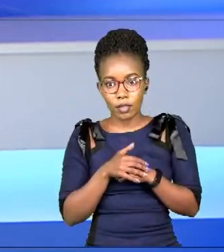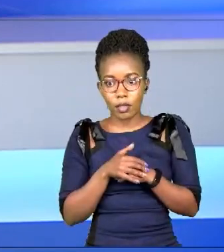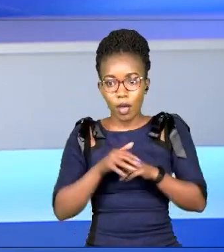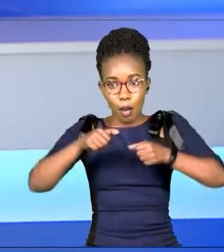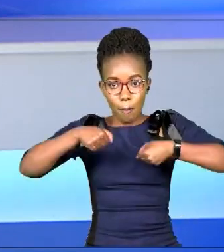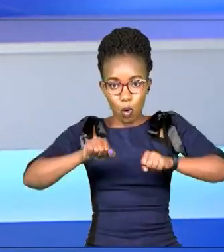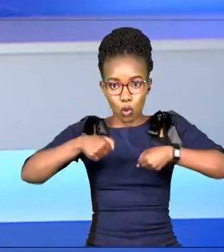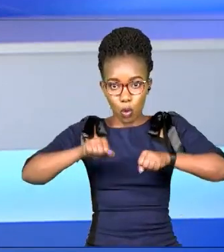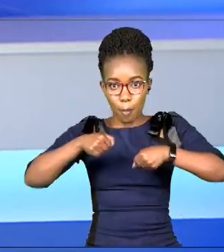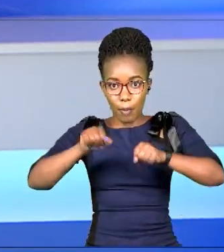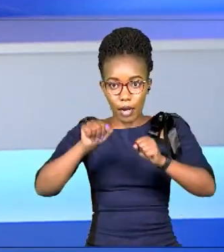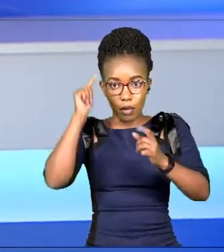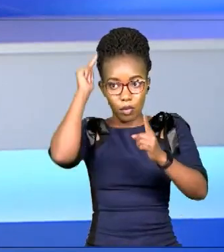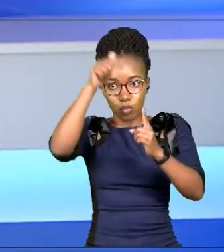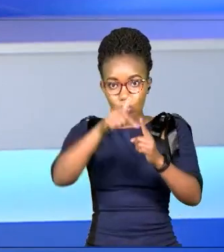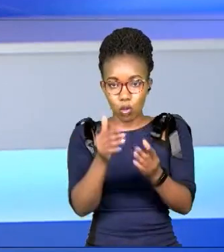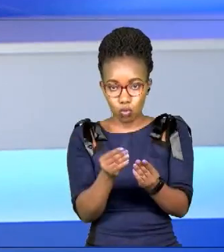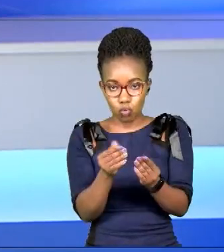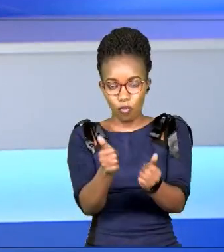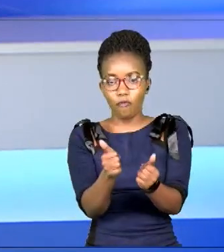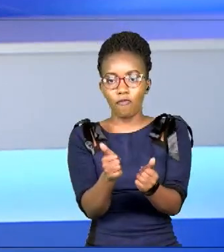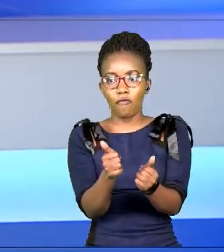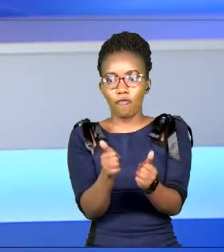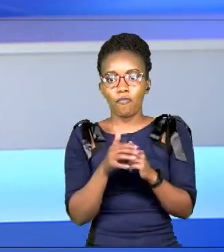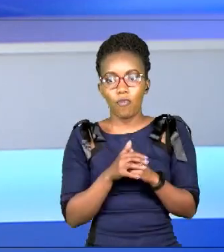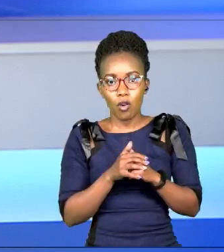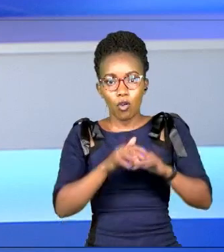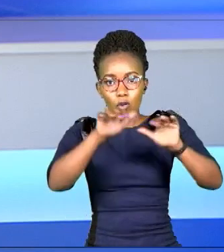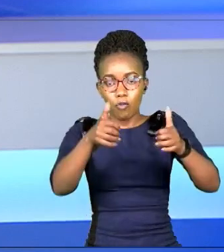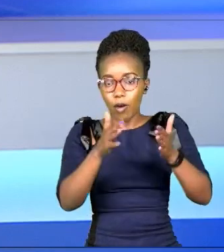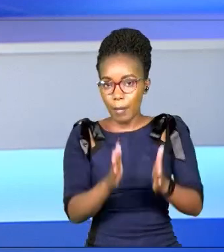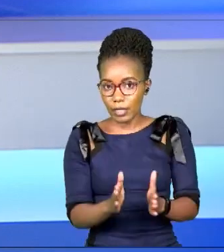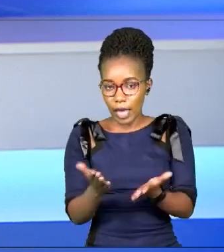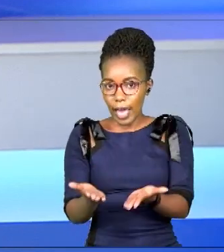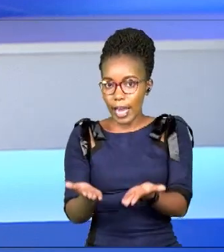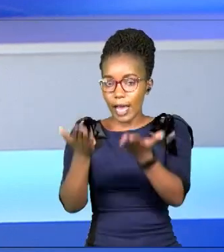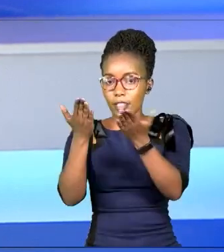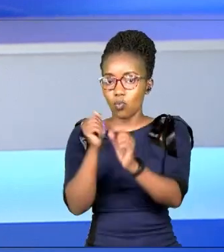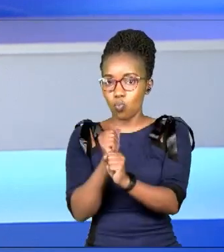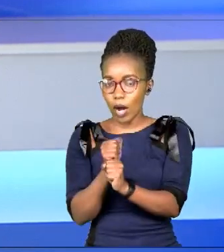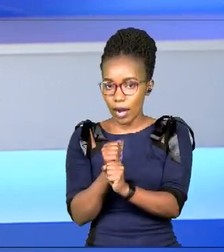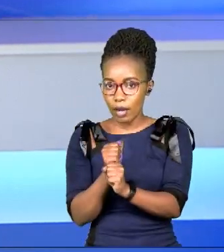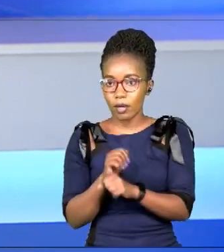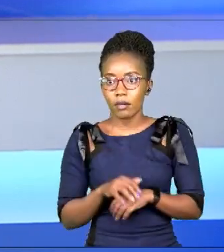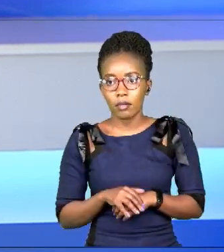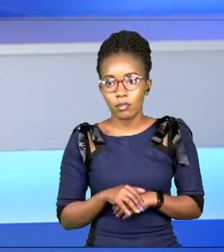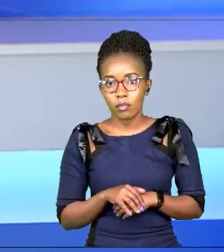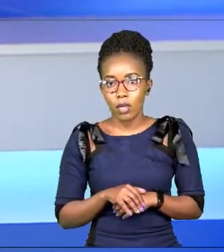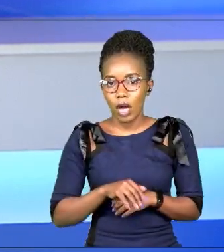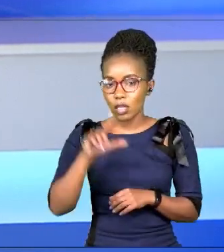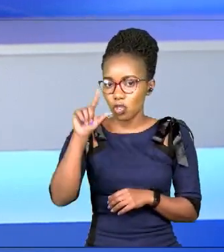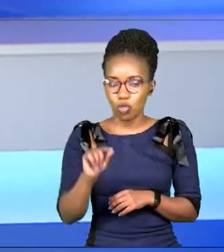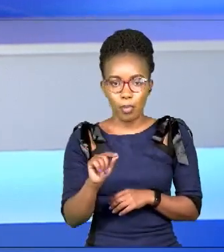motorbike that is meant to offer tilling solutions to small-scale farmers, enhancing efficiency and productivity at an